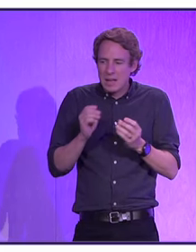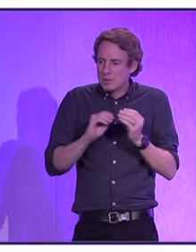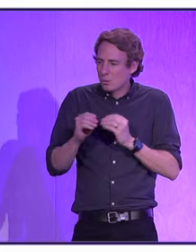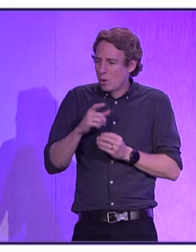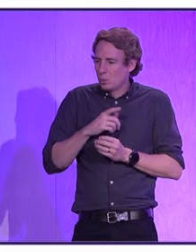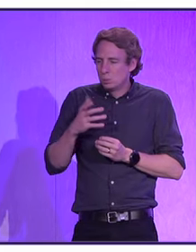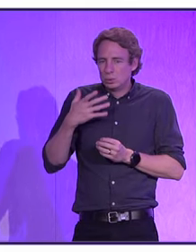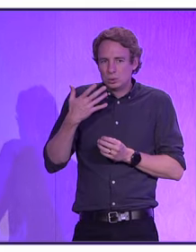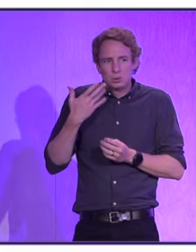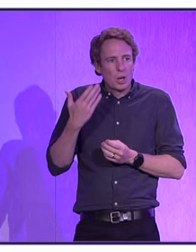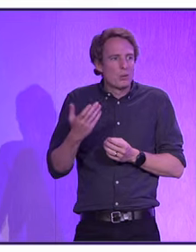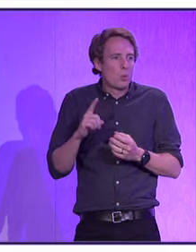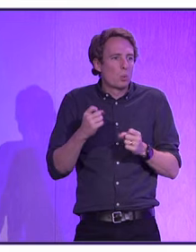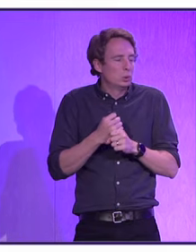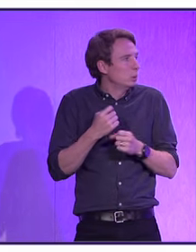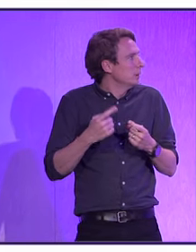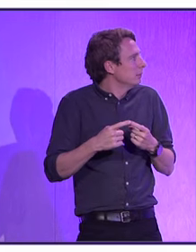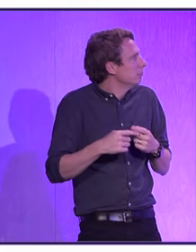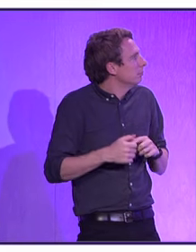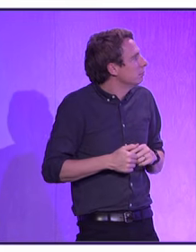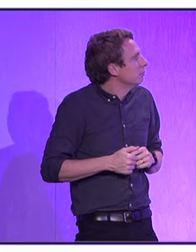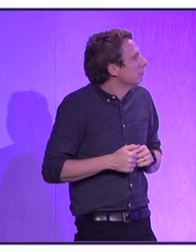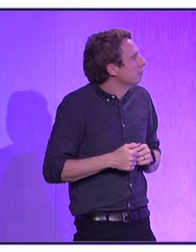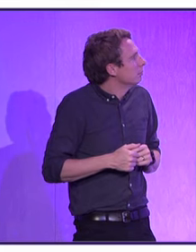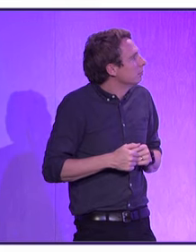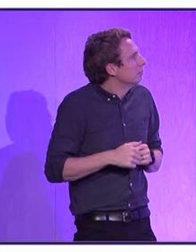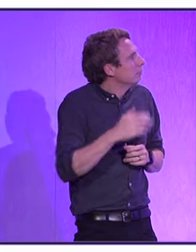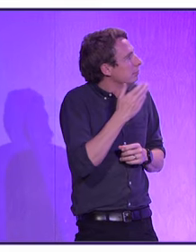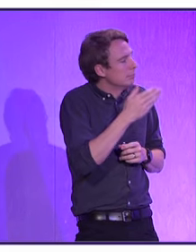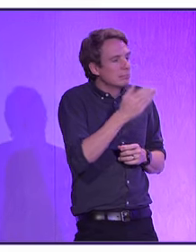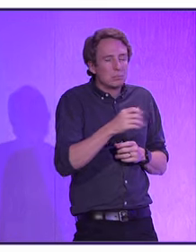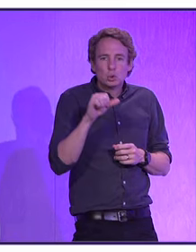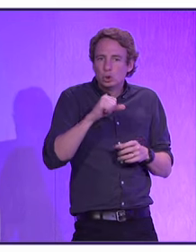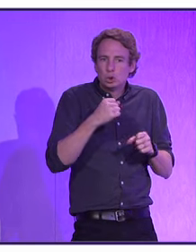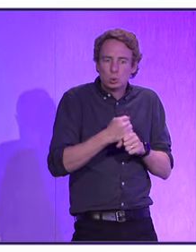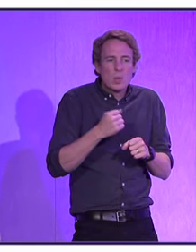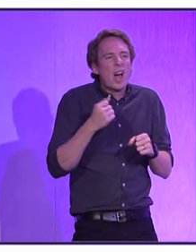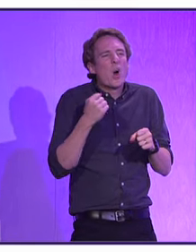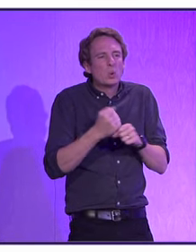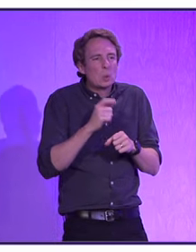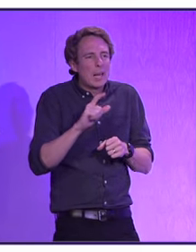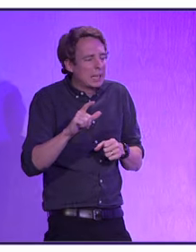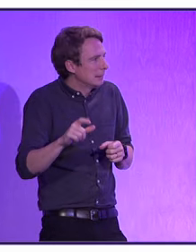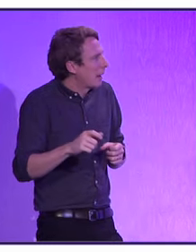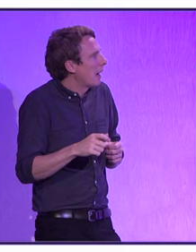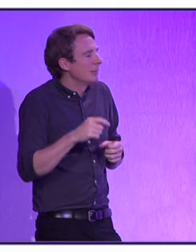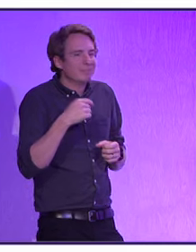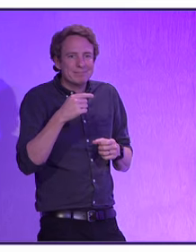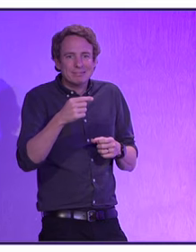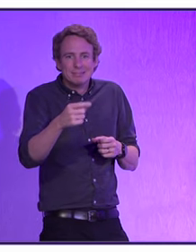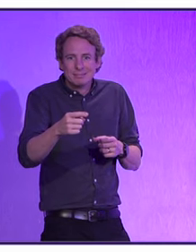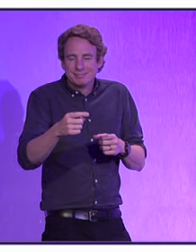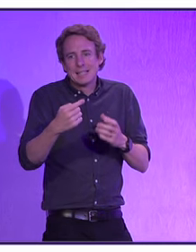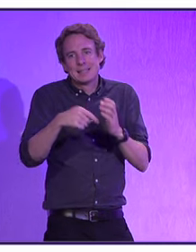know what we're doing, right? We're learning on the job, as a previous speaker said, right? We shouldn't have done that. We should deal with this later, and then this is the road